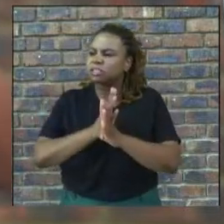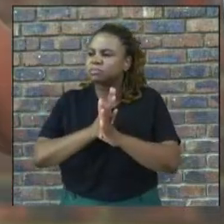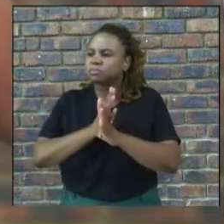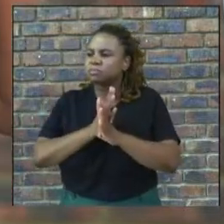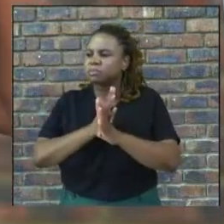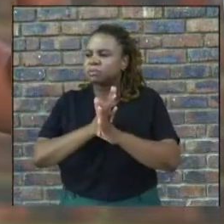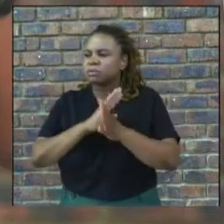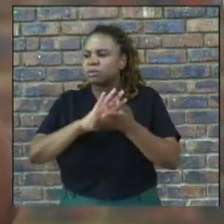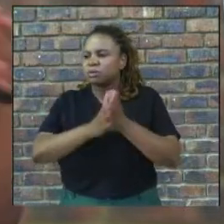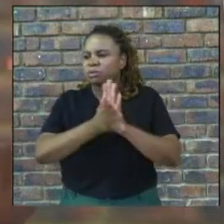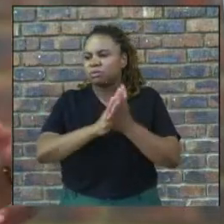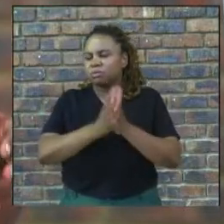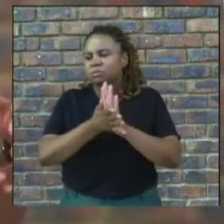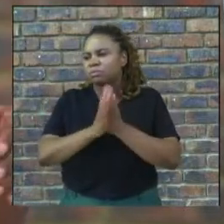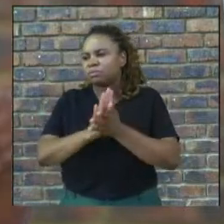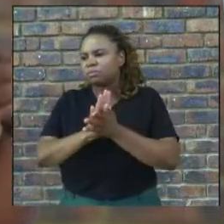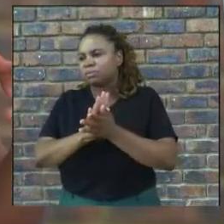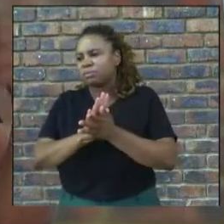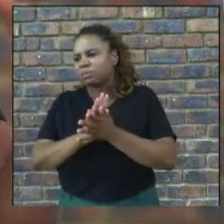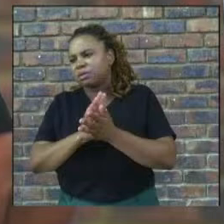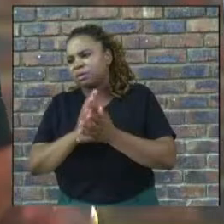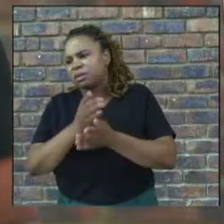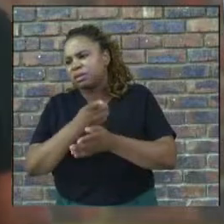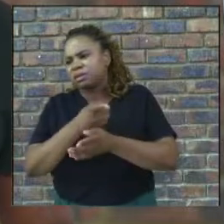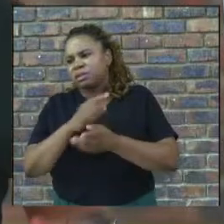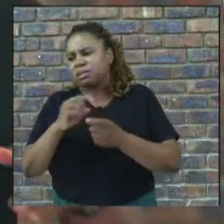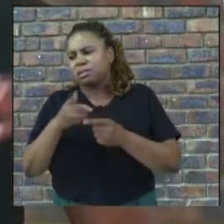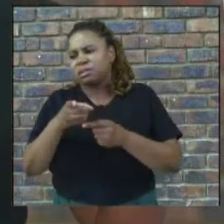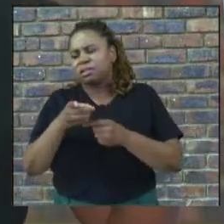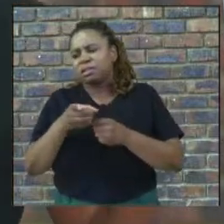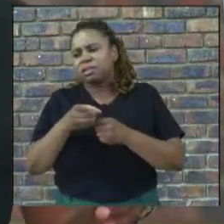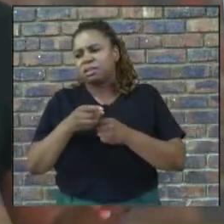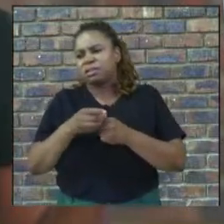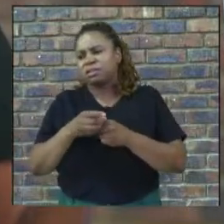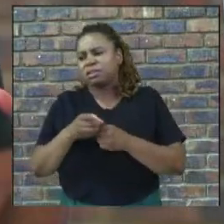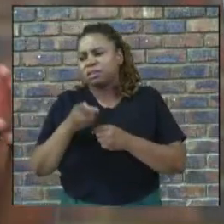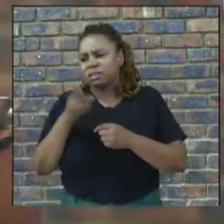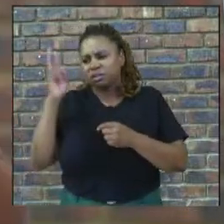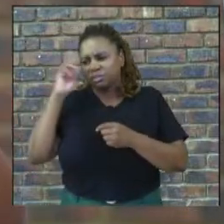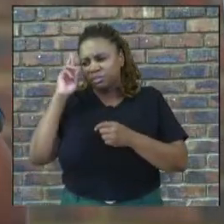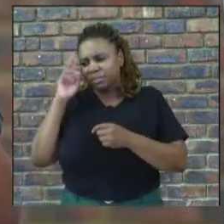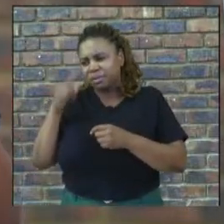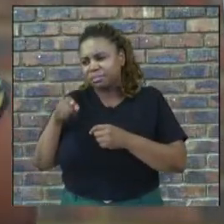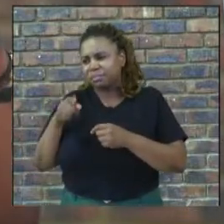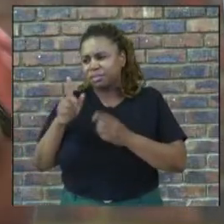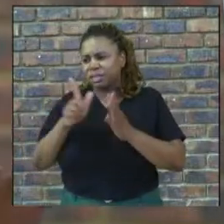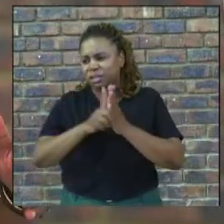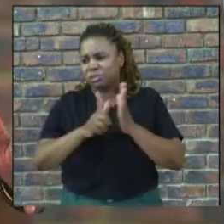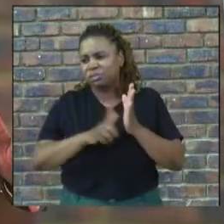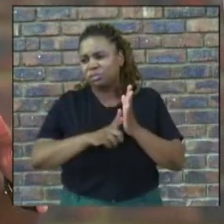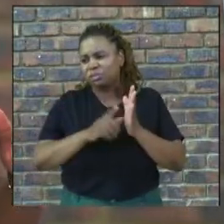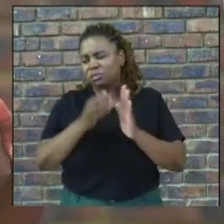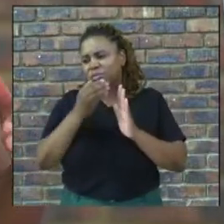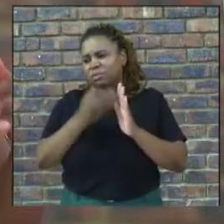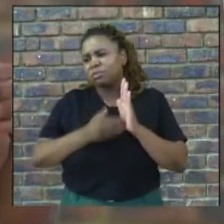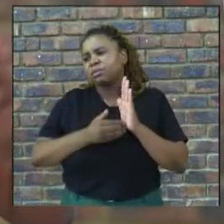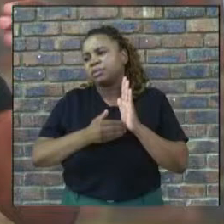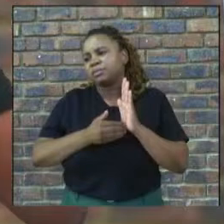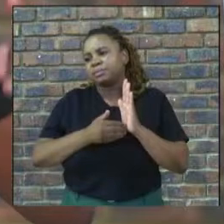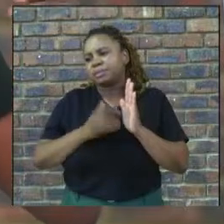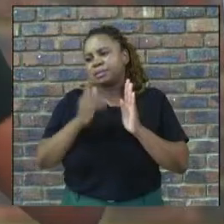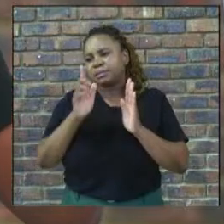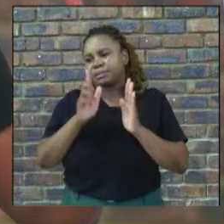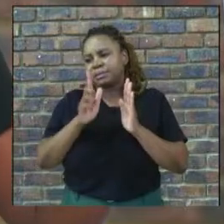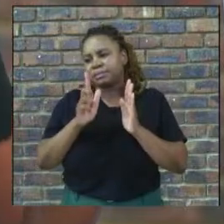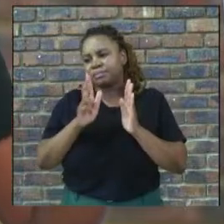which was only passed last year. So it was a legislation only passed last year, not during Thabo Mbeki's term. And there's a